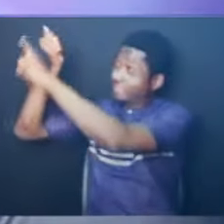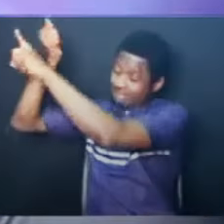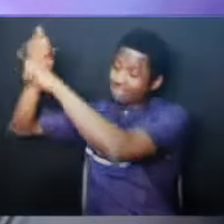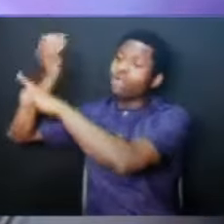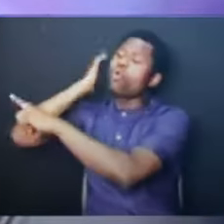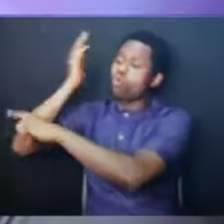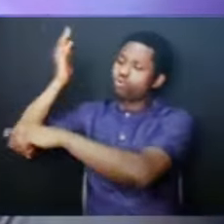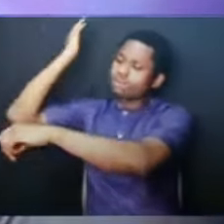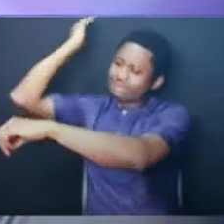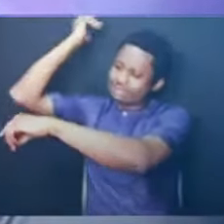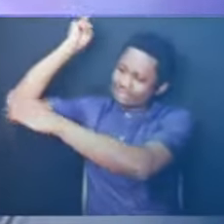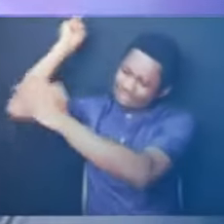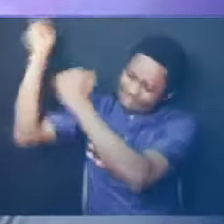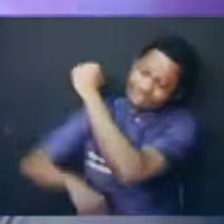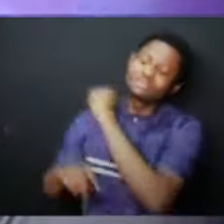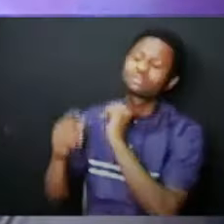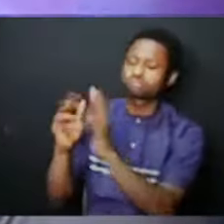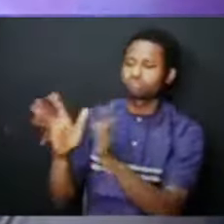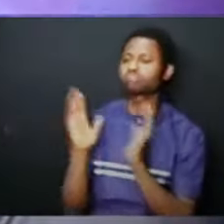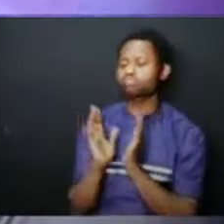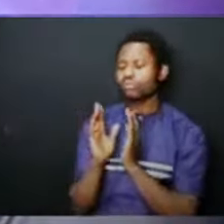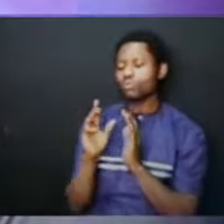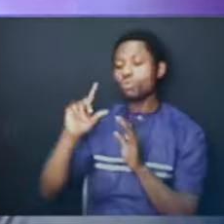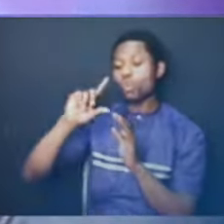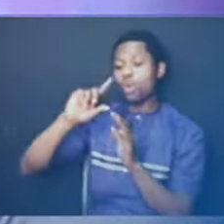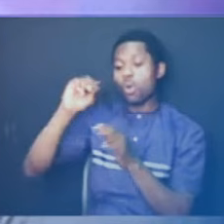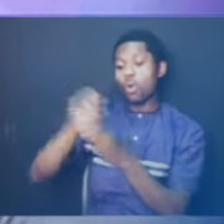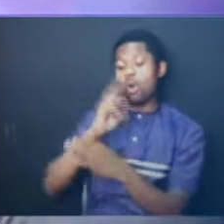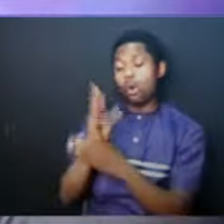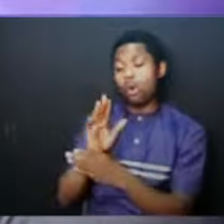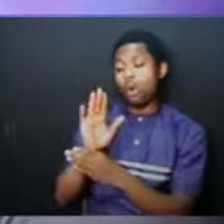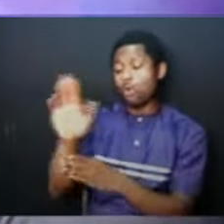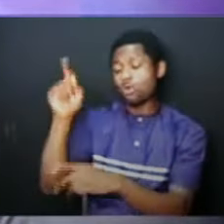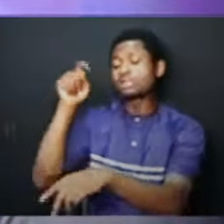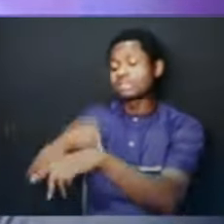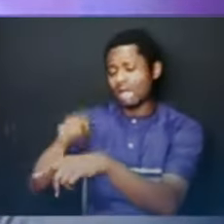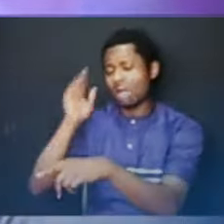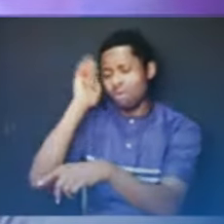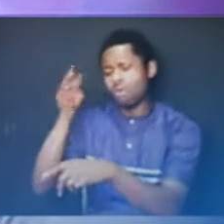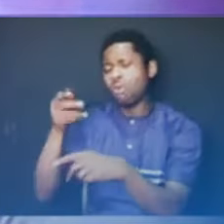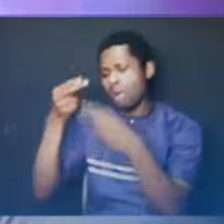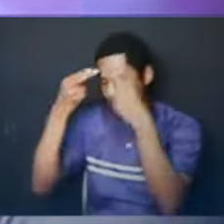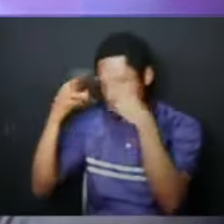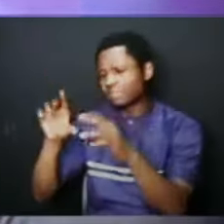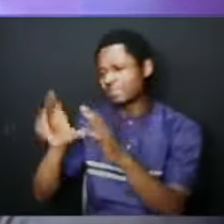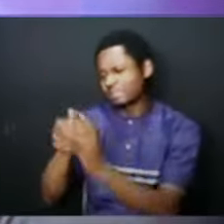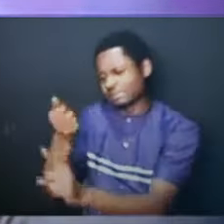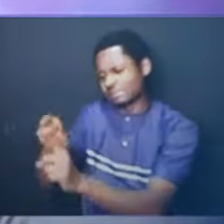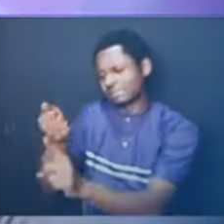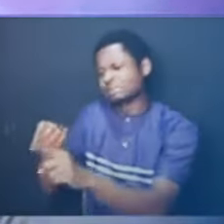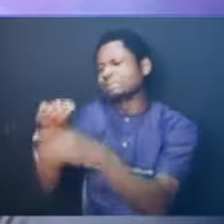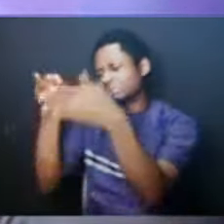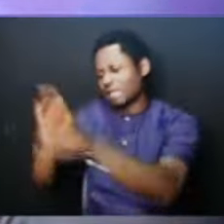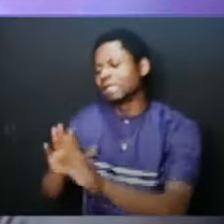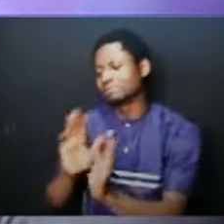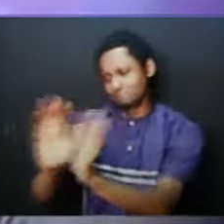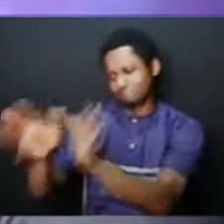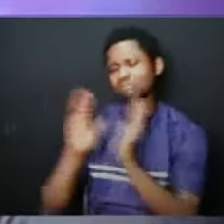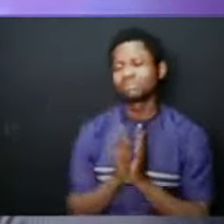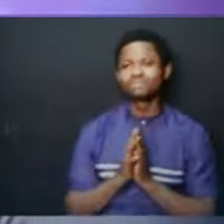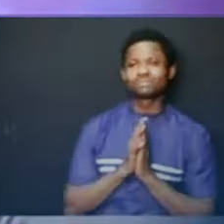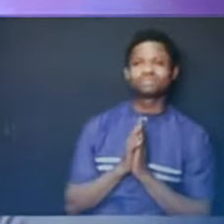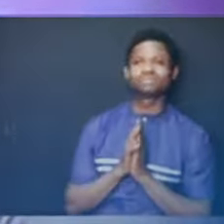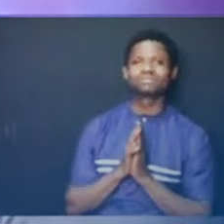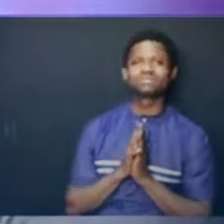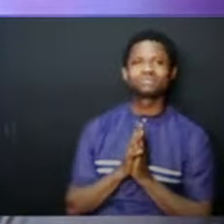him, or his time will come and he will die. But even over, what kind of patience is this?